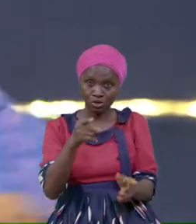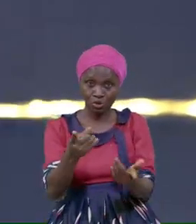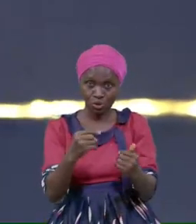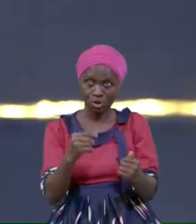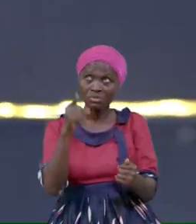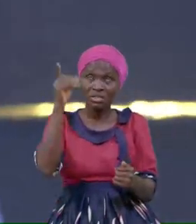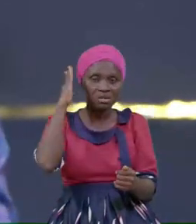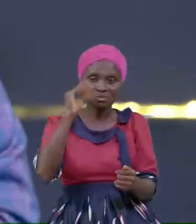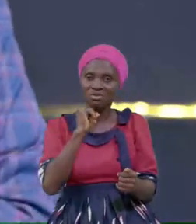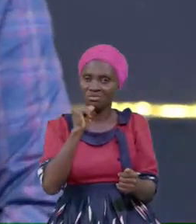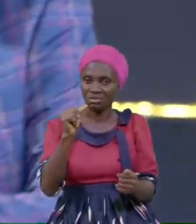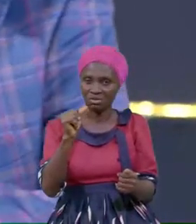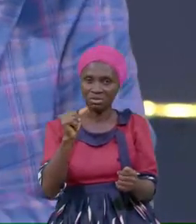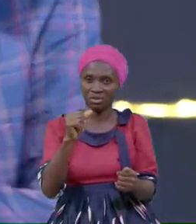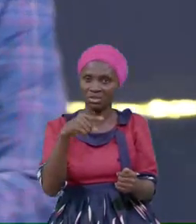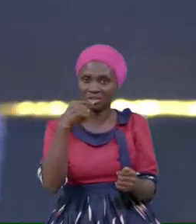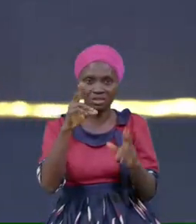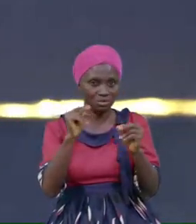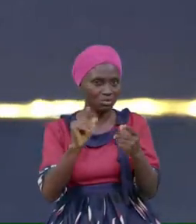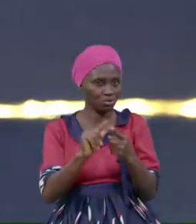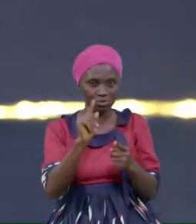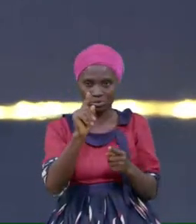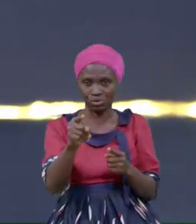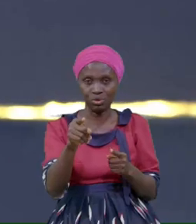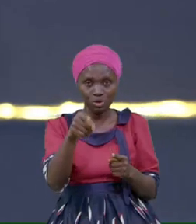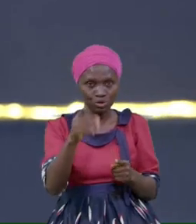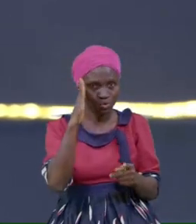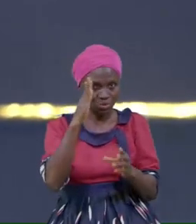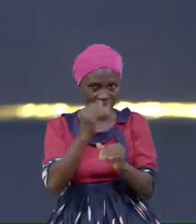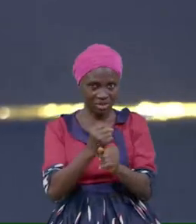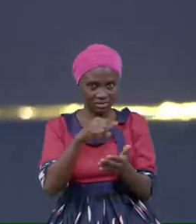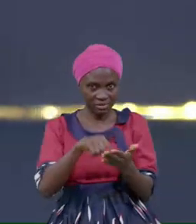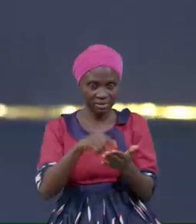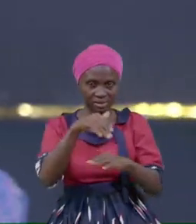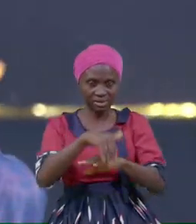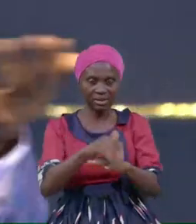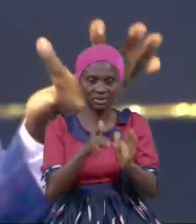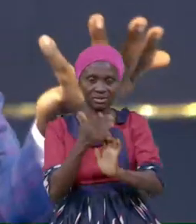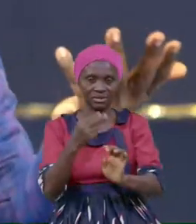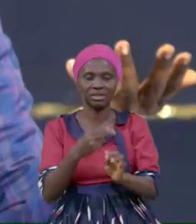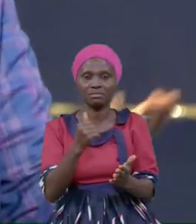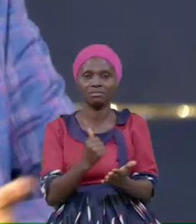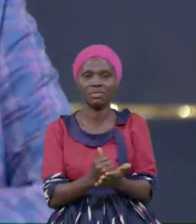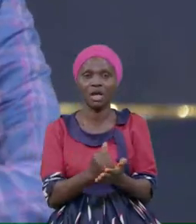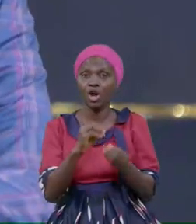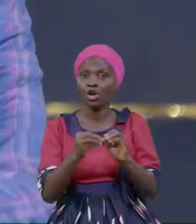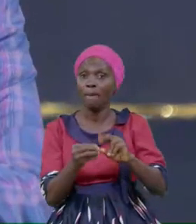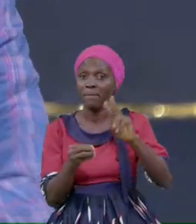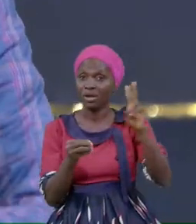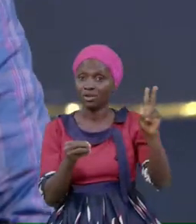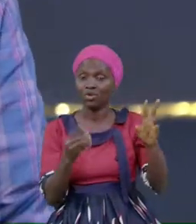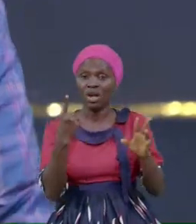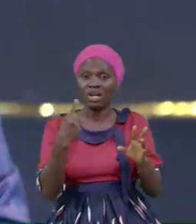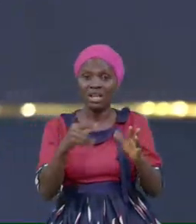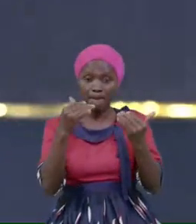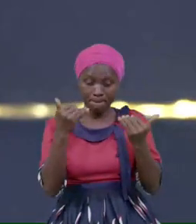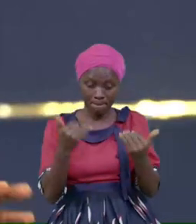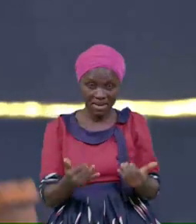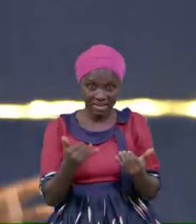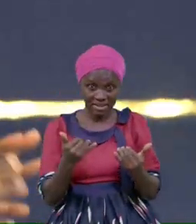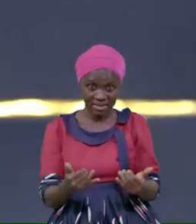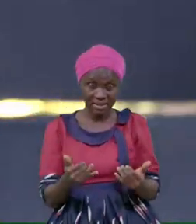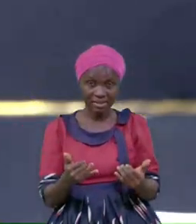tonight. Number two, we're looking at the present products of God's grace.